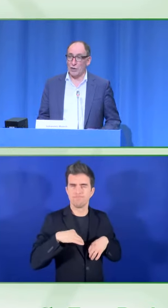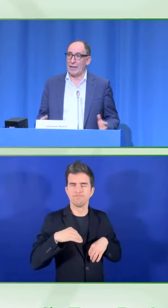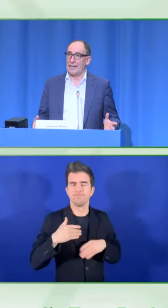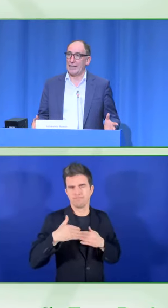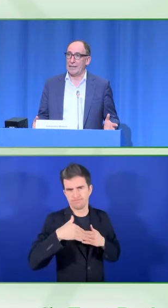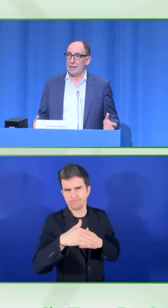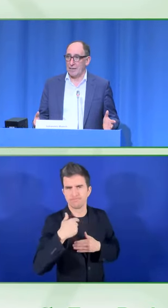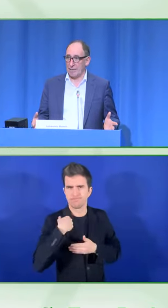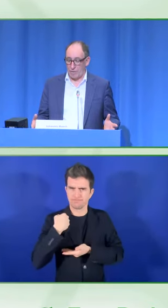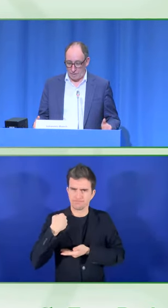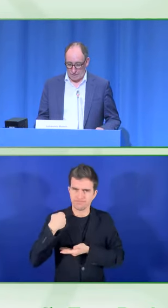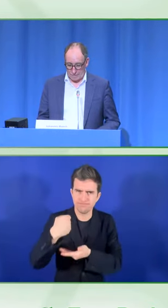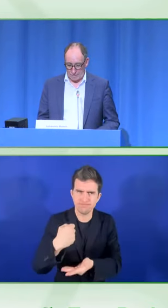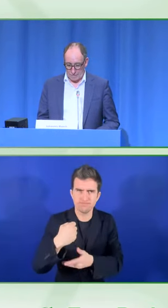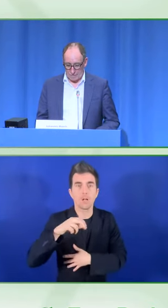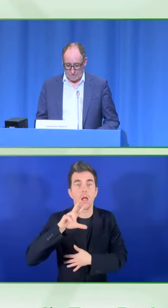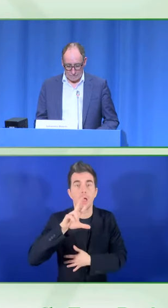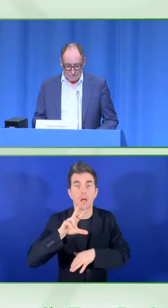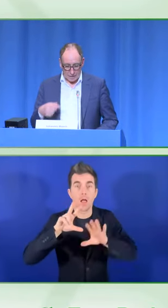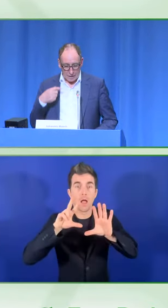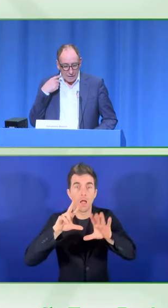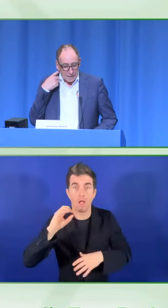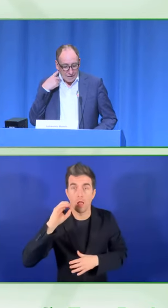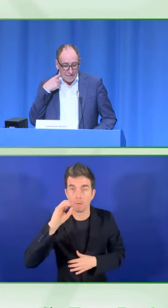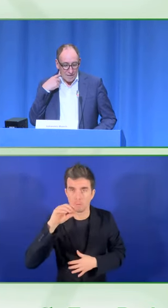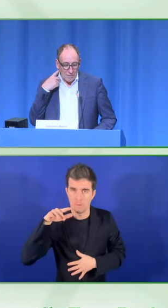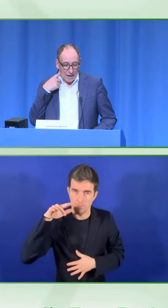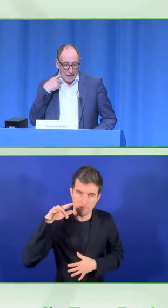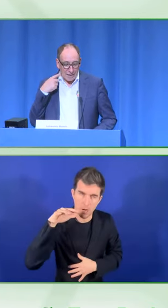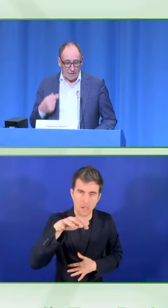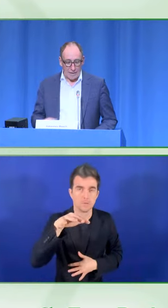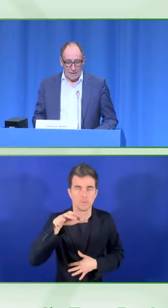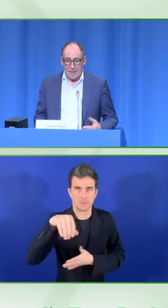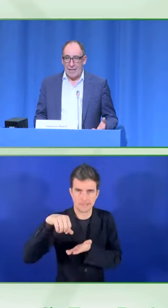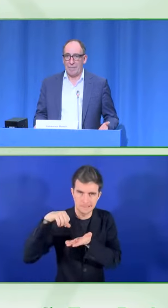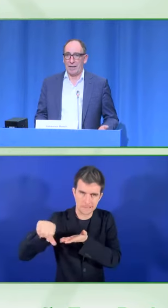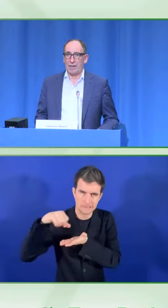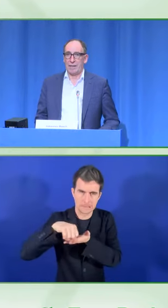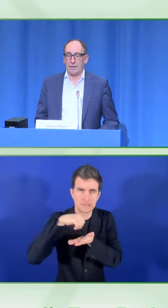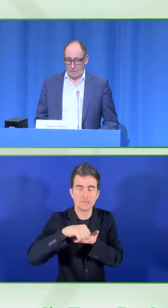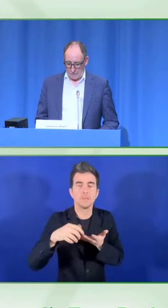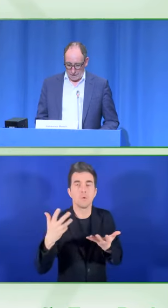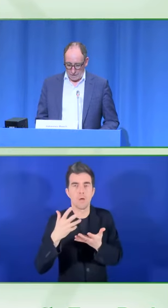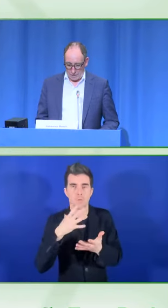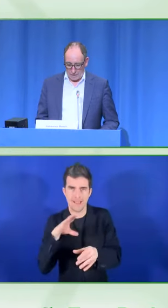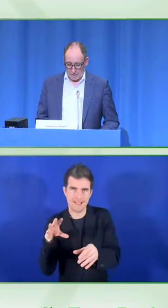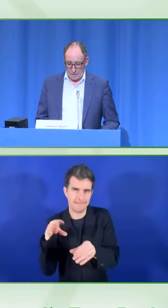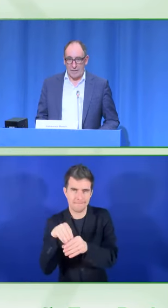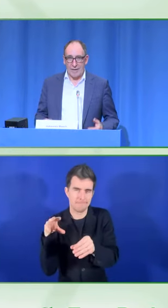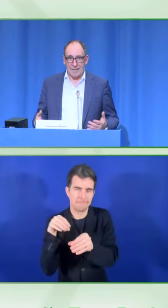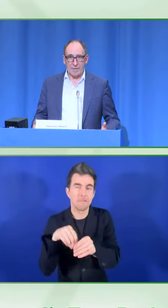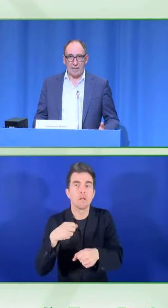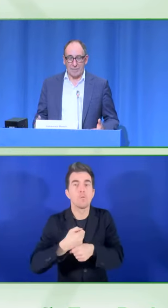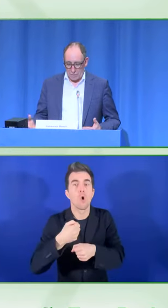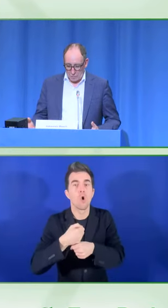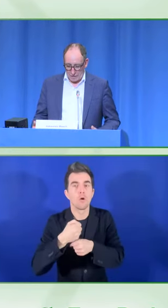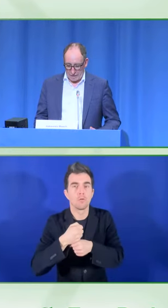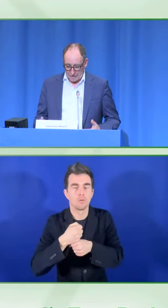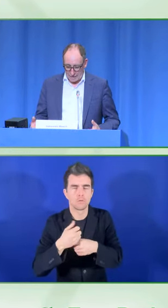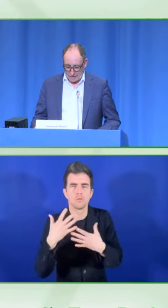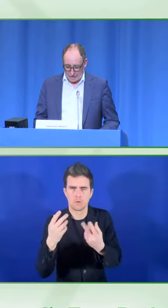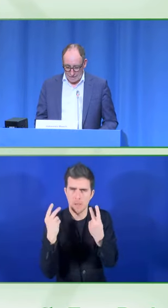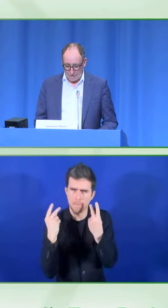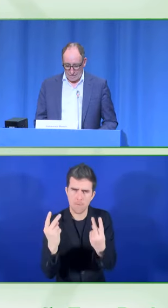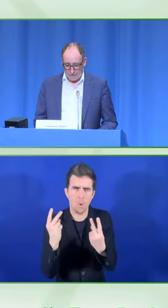appropriate training and support. This is why NEBAR, our Netzwerk